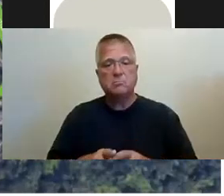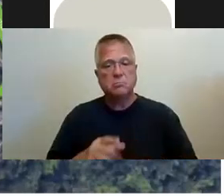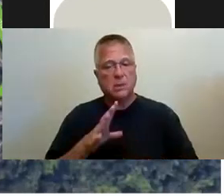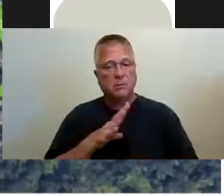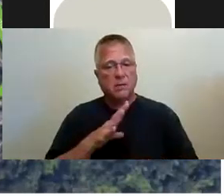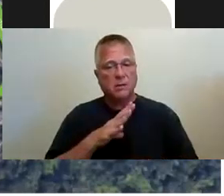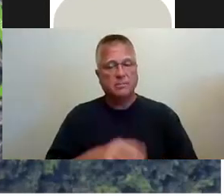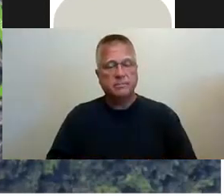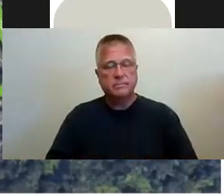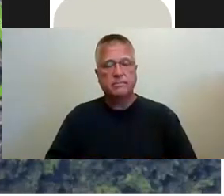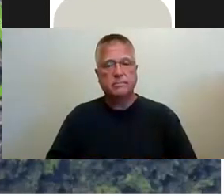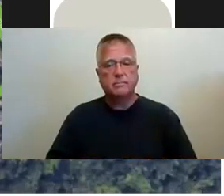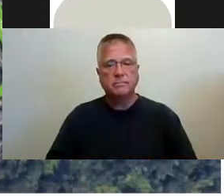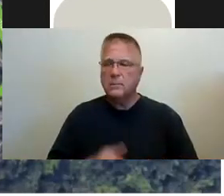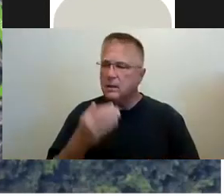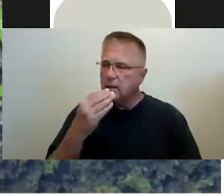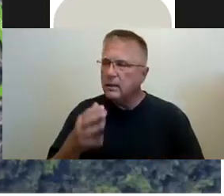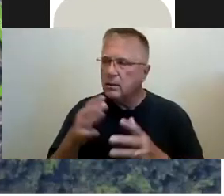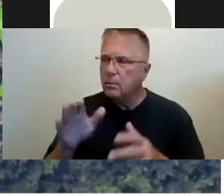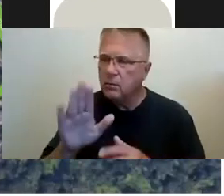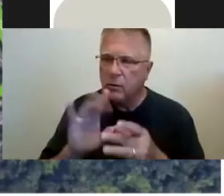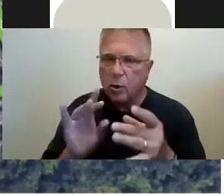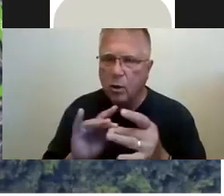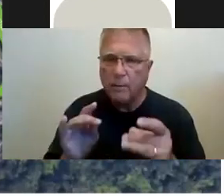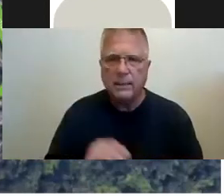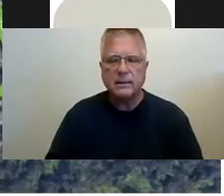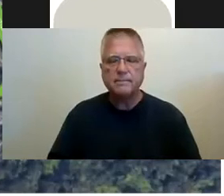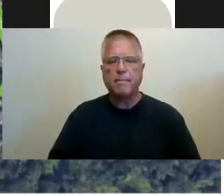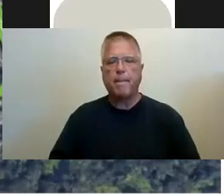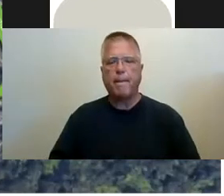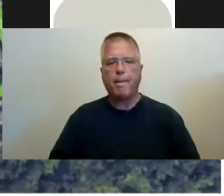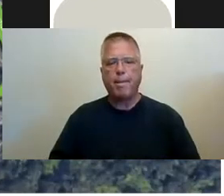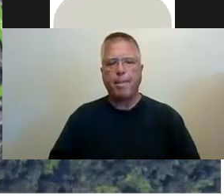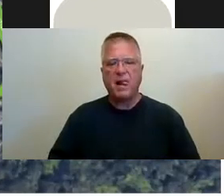All right, thank you so much for those comments. I'm gonna pass it again to Anna on the chat,